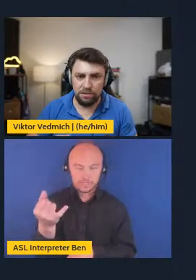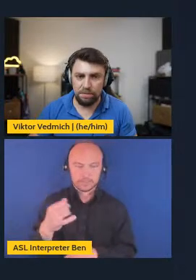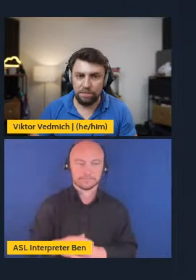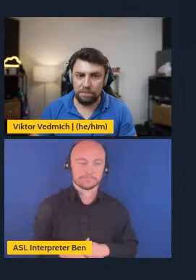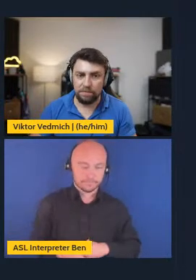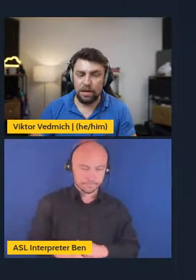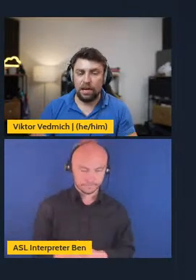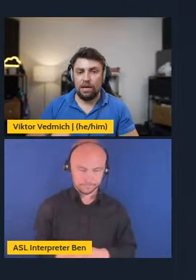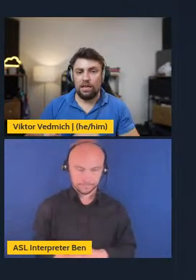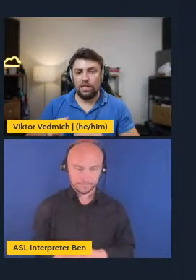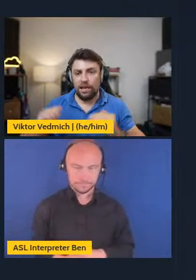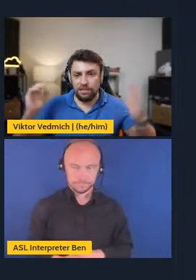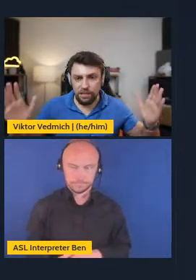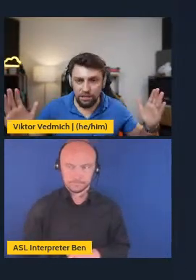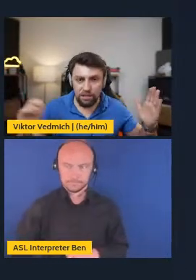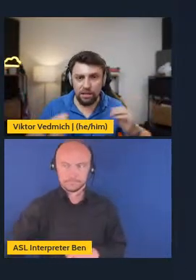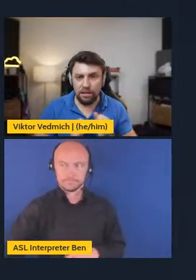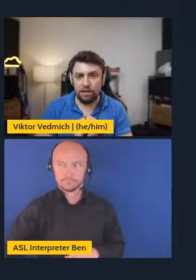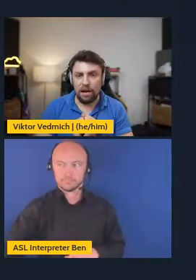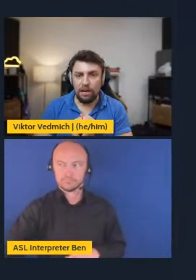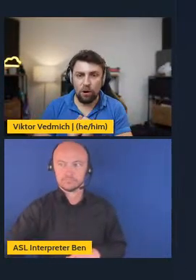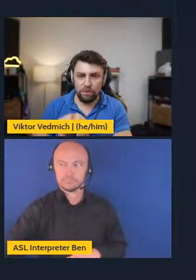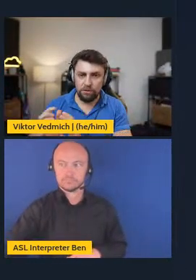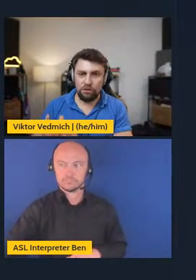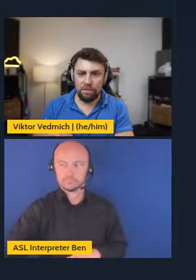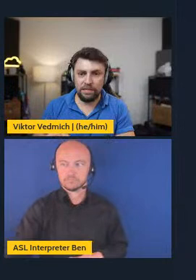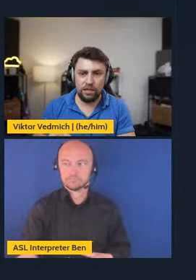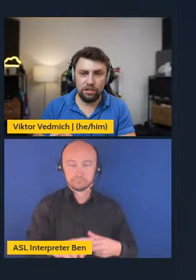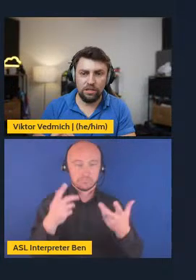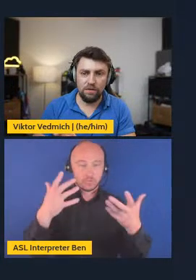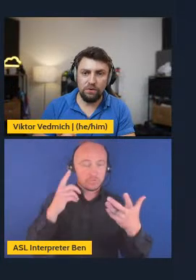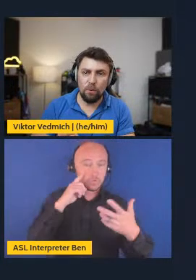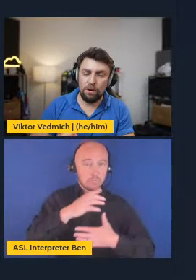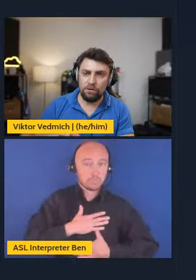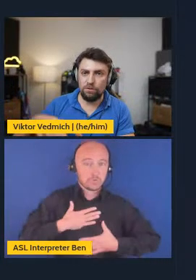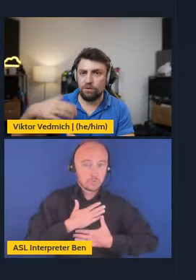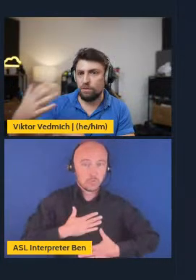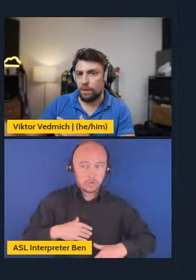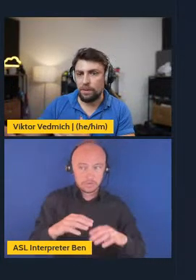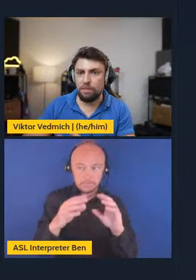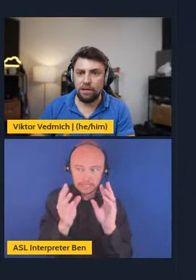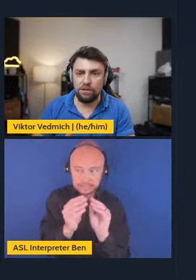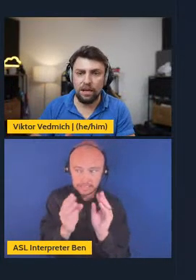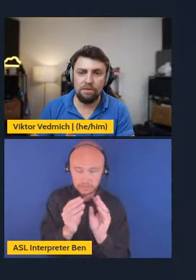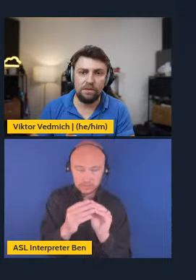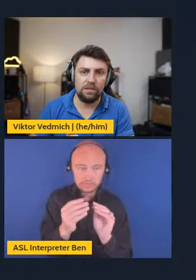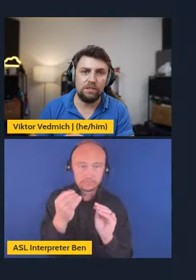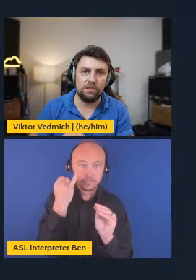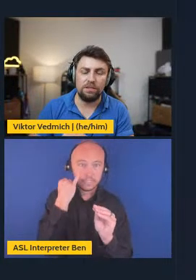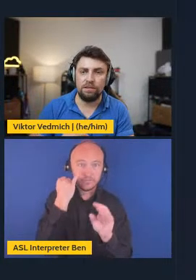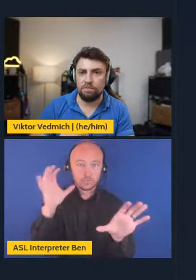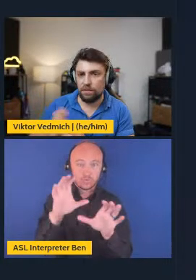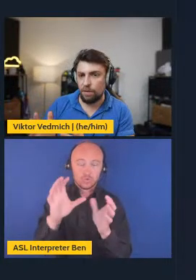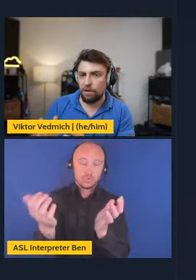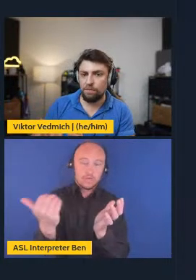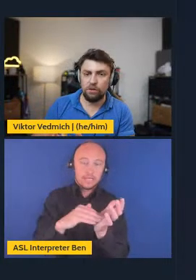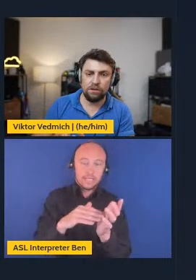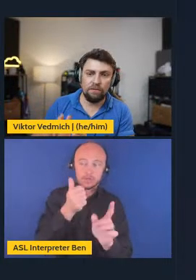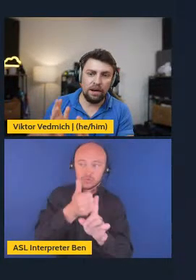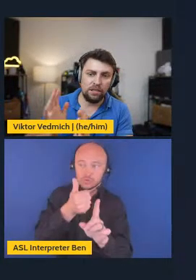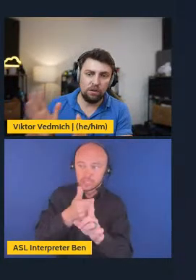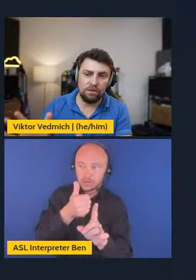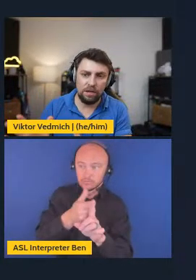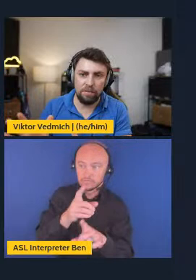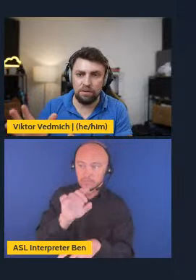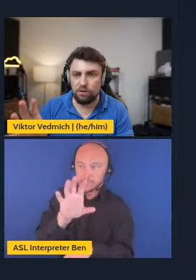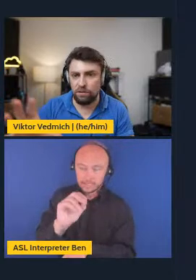cluster. That's it. I hope you enjoy my session. If you want to repeat by yourself this demo, you can